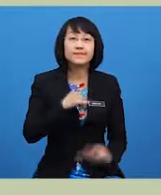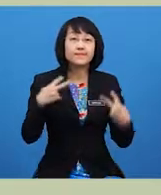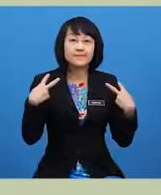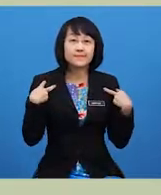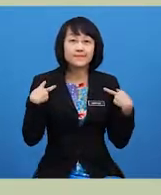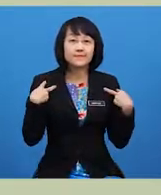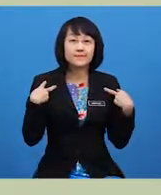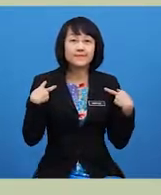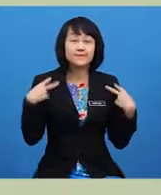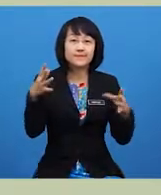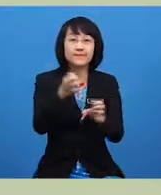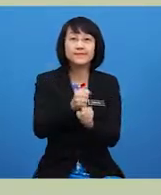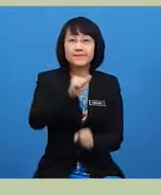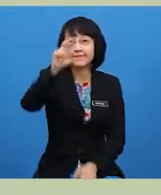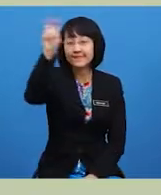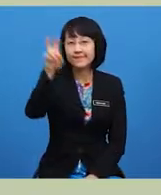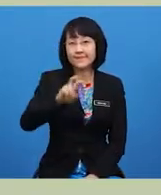I've got a pizza.